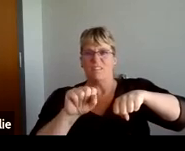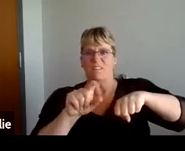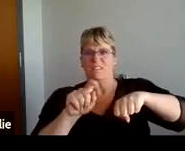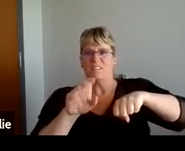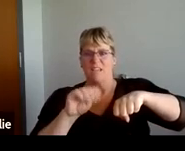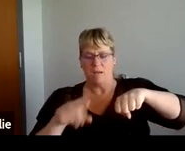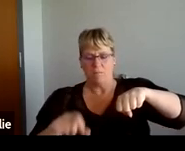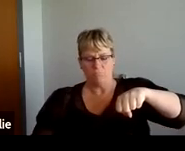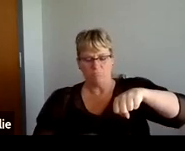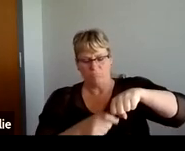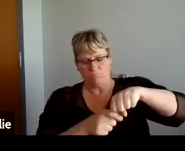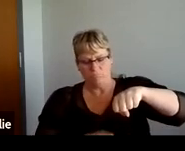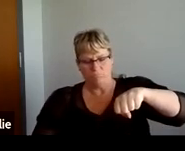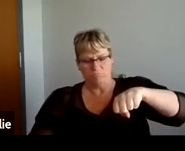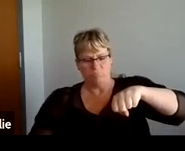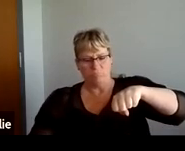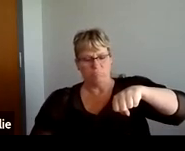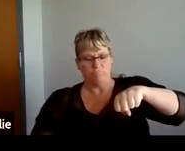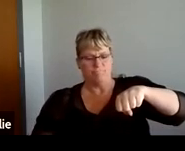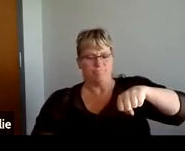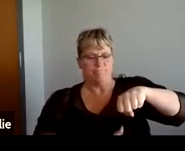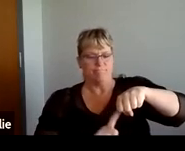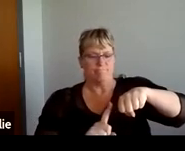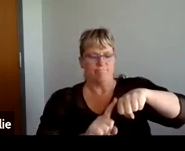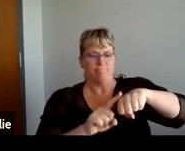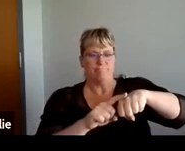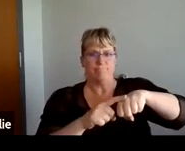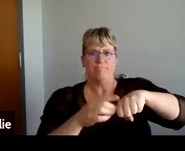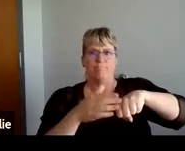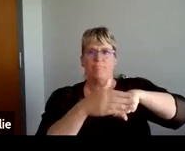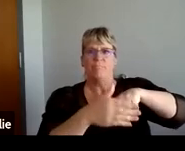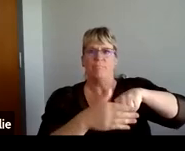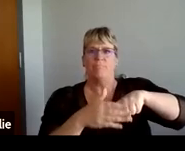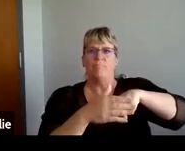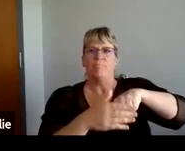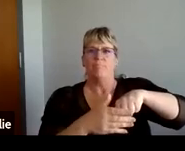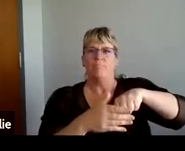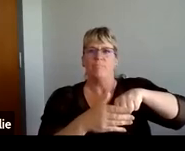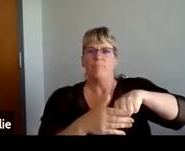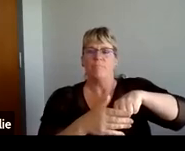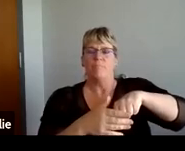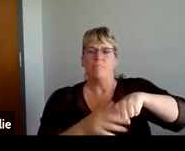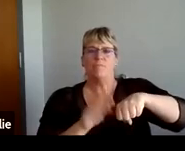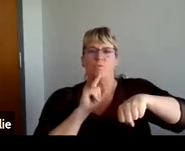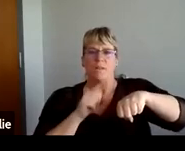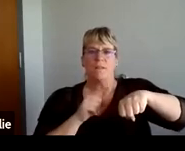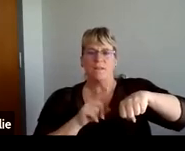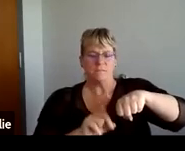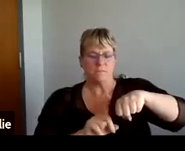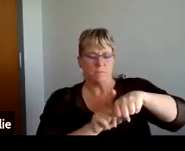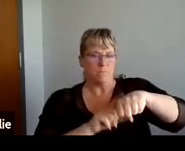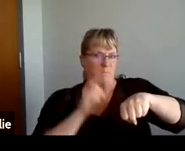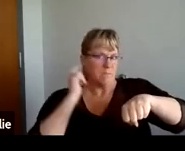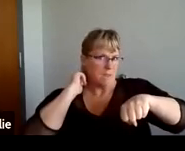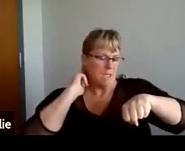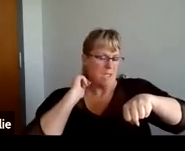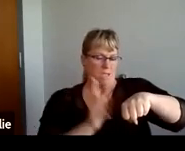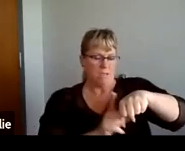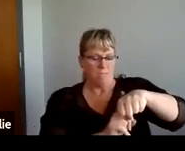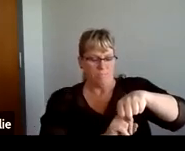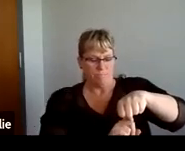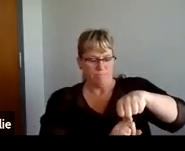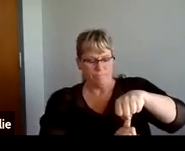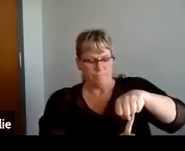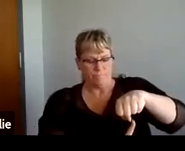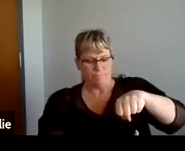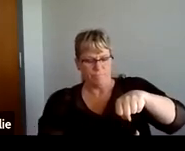way up to the top of the brain, our prefrontal cortex. So we're going from basically the base of the neck and the spinal cord and the